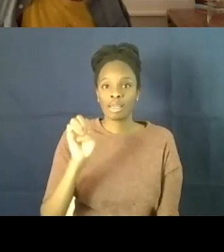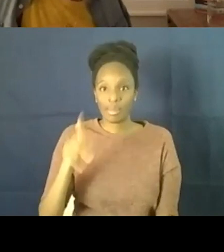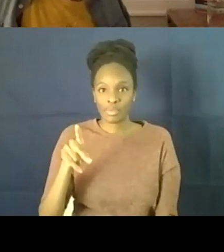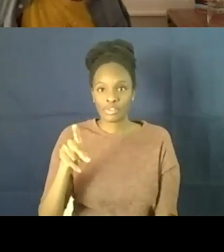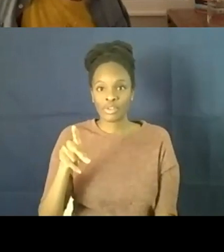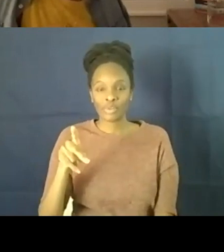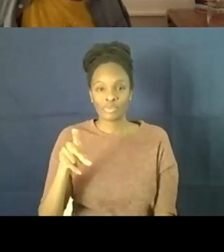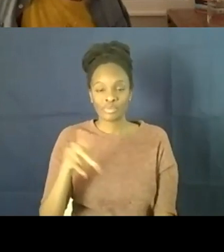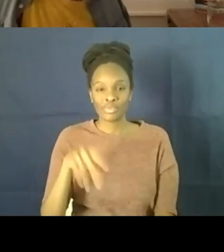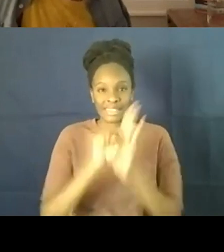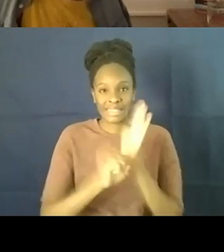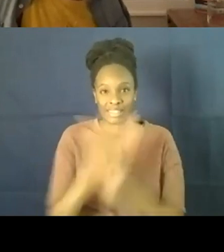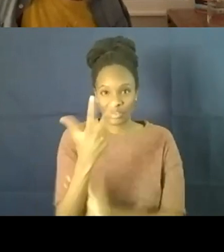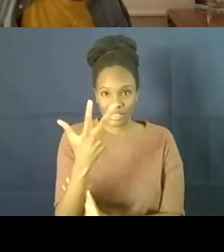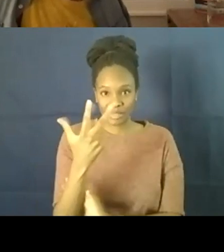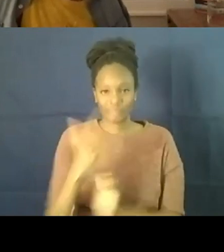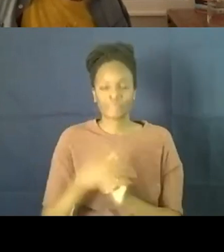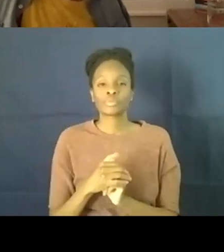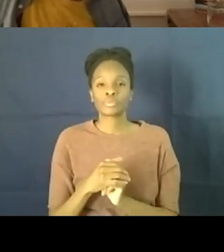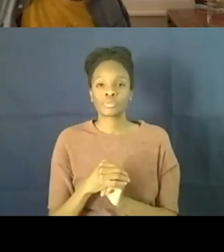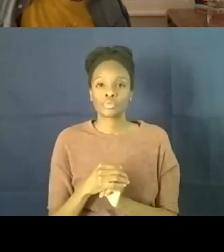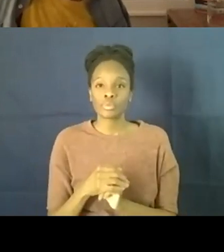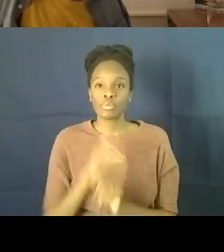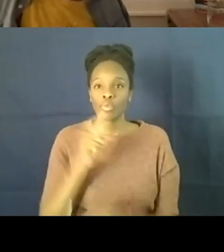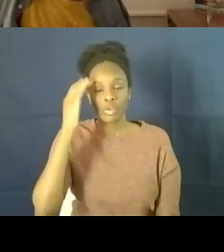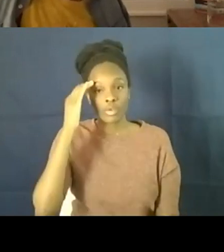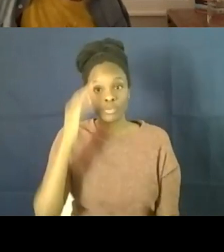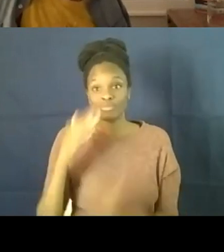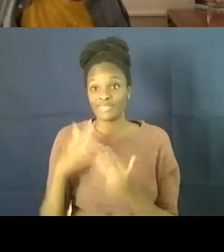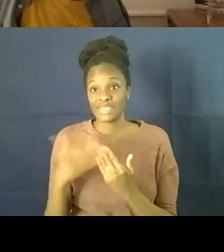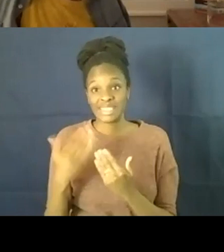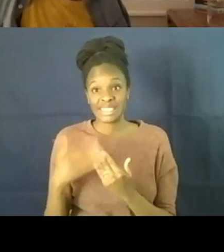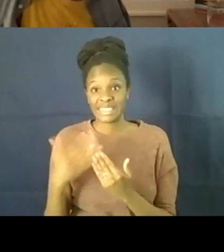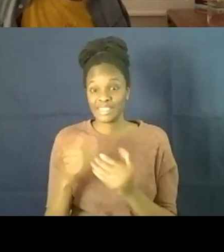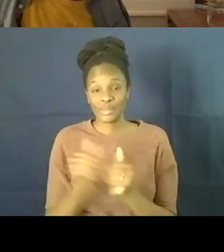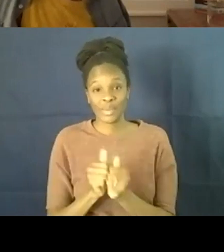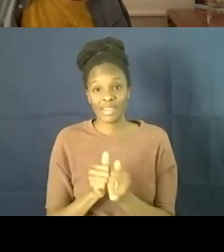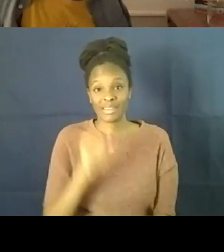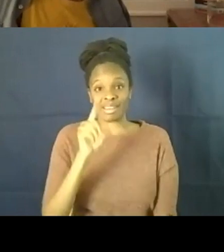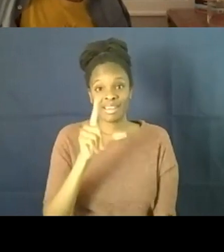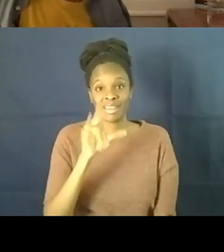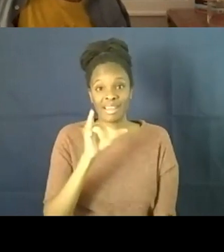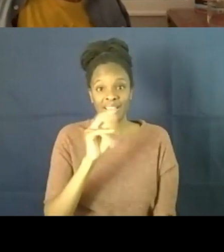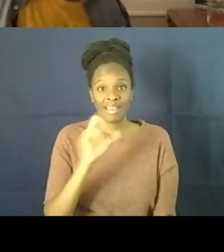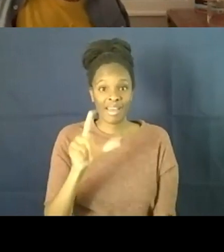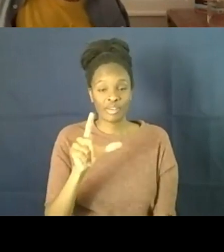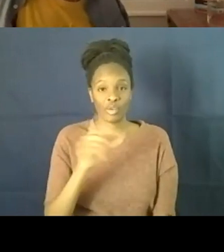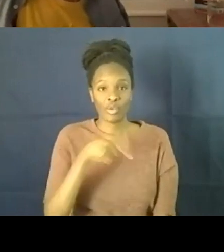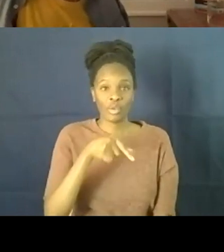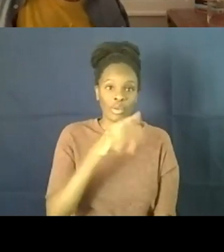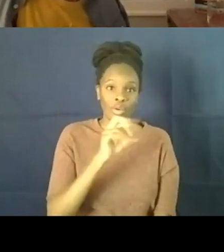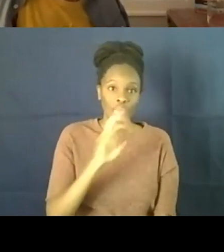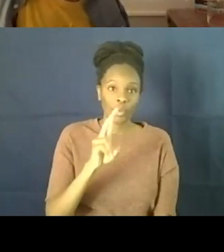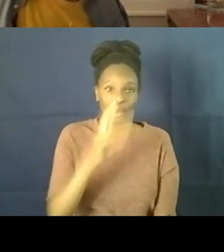episode seven, season 3. And, you know, it was easy to identify with Lionel as a queer man who's not comfortable in his own skin, because I